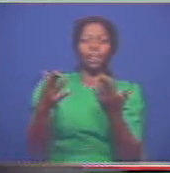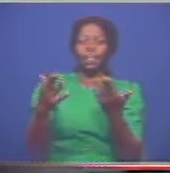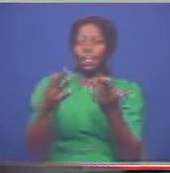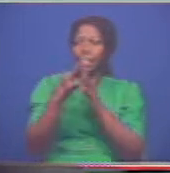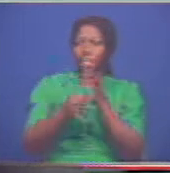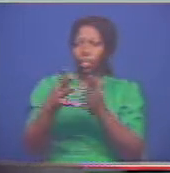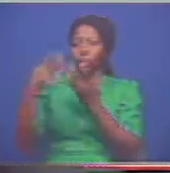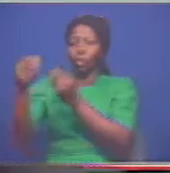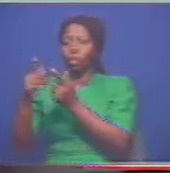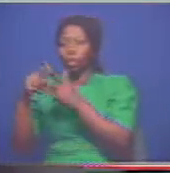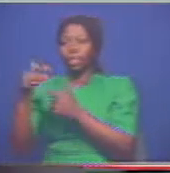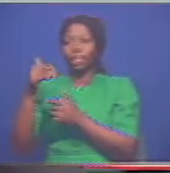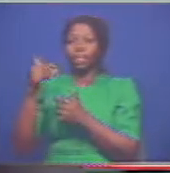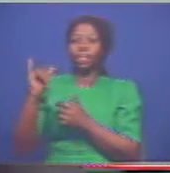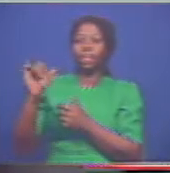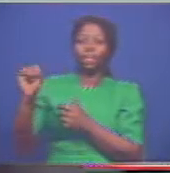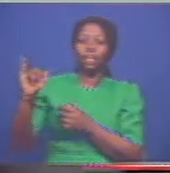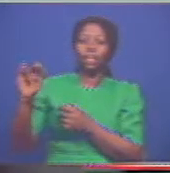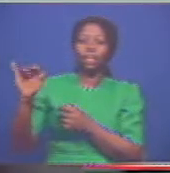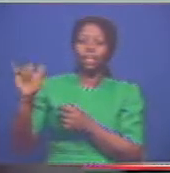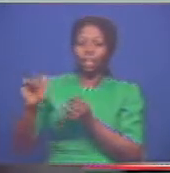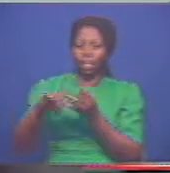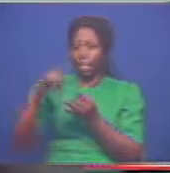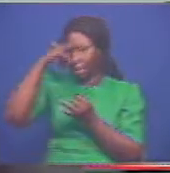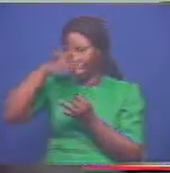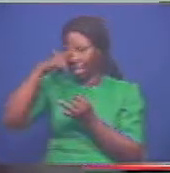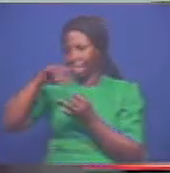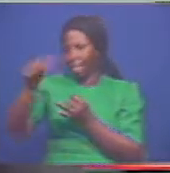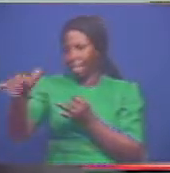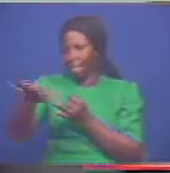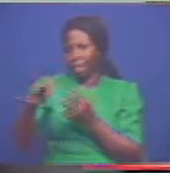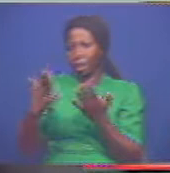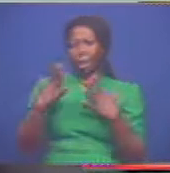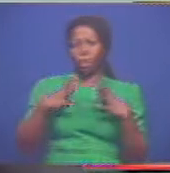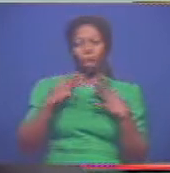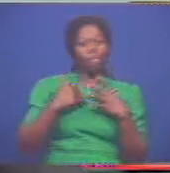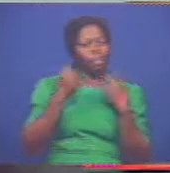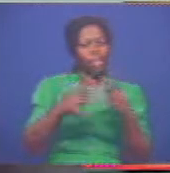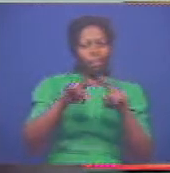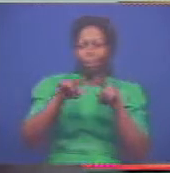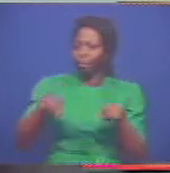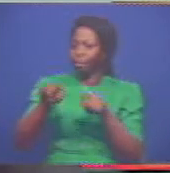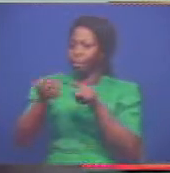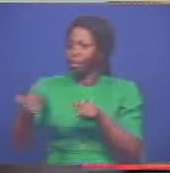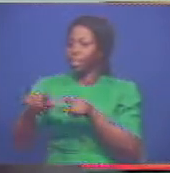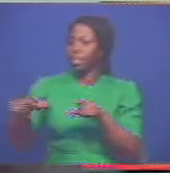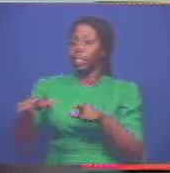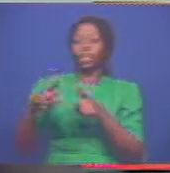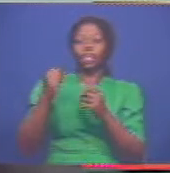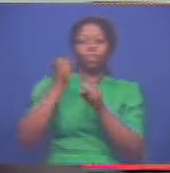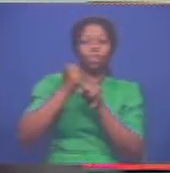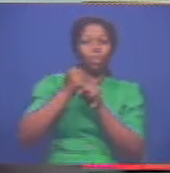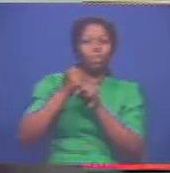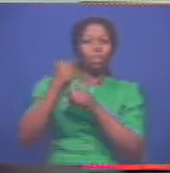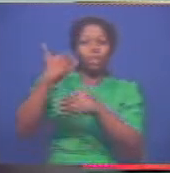go to Isinya, Thika, and all those areas where people have so many plots, go and do maybe a 5 kilometer stretch of tarmac or even